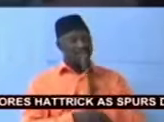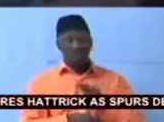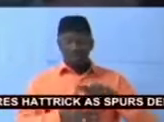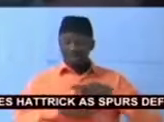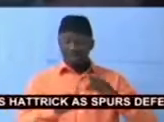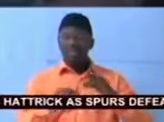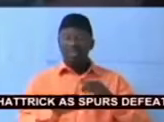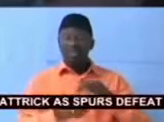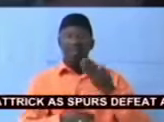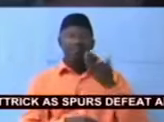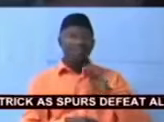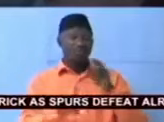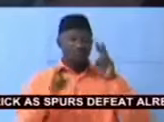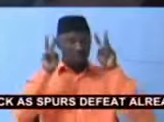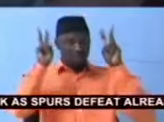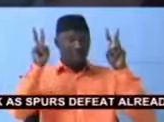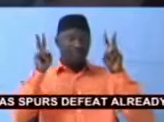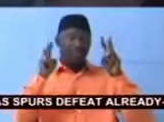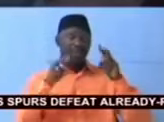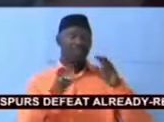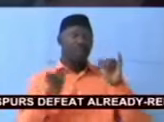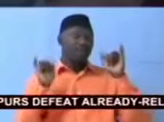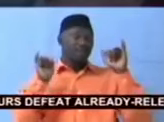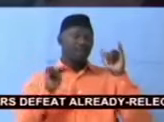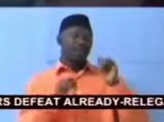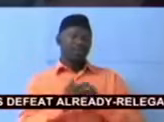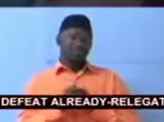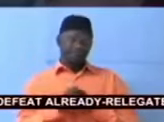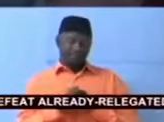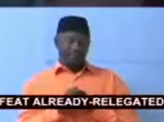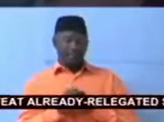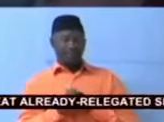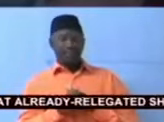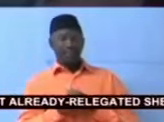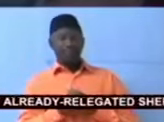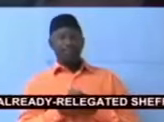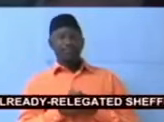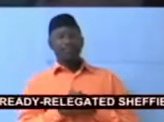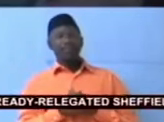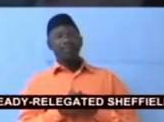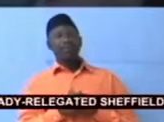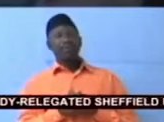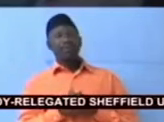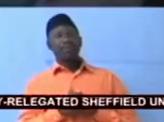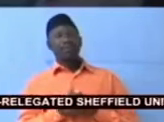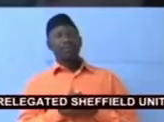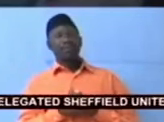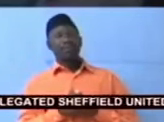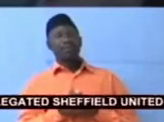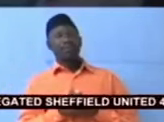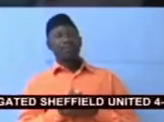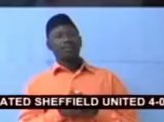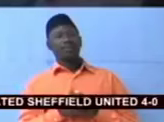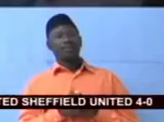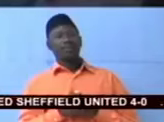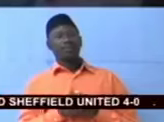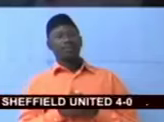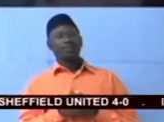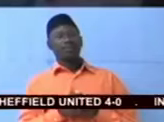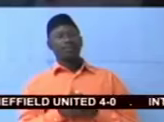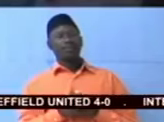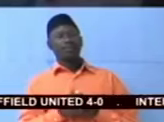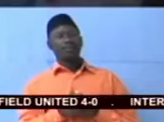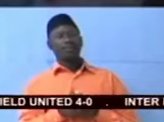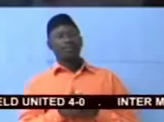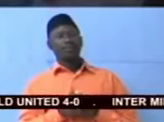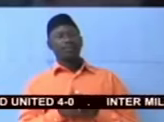ci féké né kon na bala bu wolo nak kon nak dafa melni amna aajo bo xamné mu ngi tuké ci executive bi di president bi ci bopam and so it